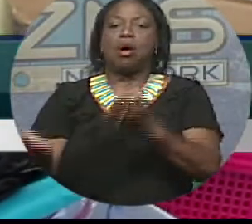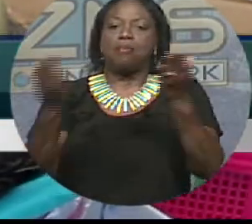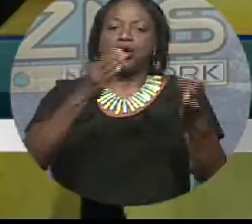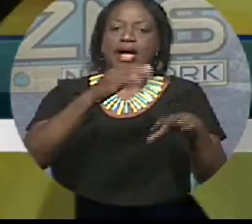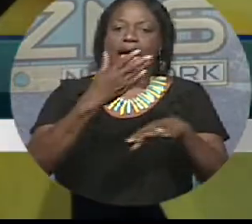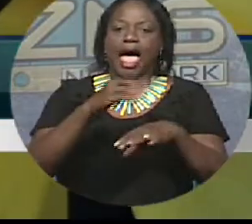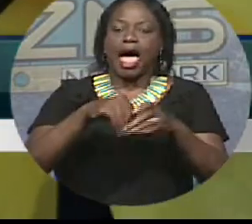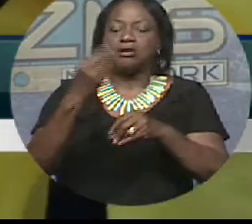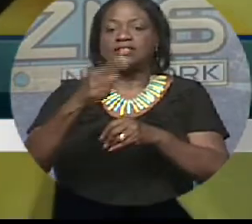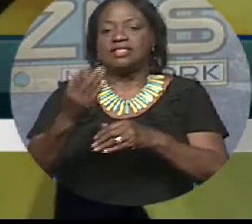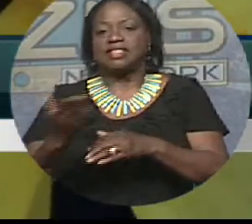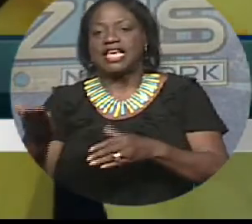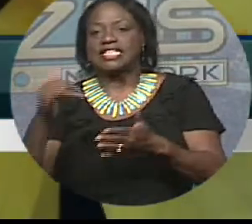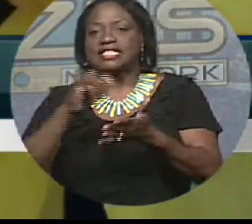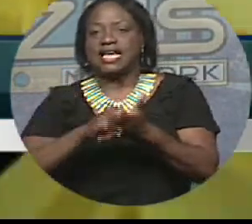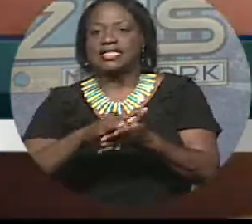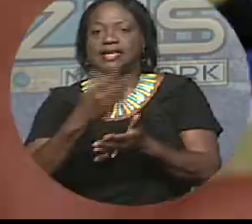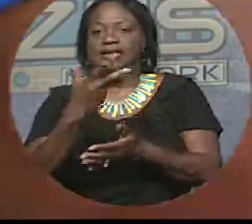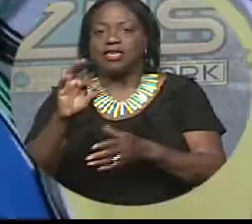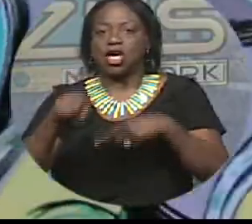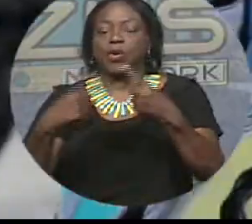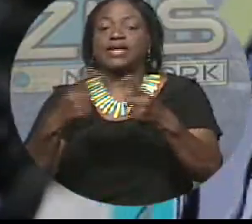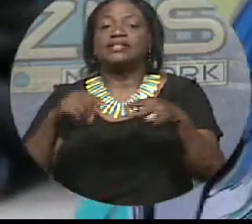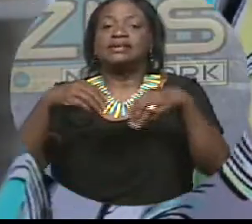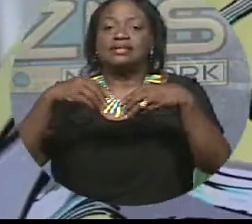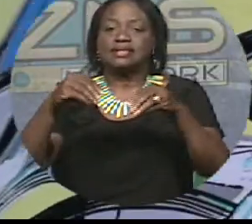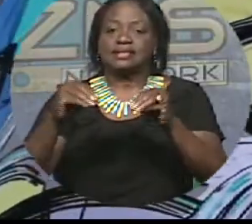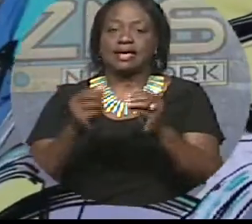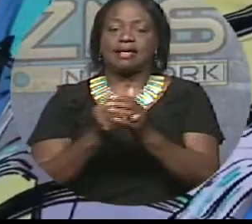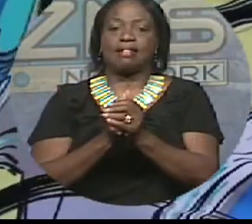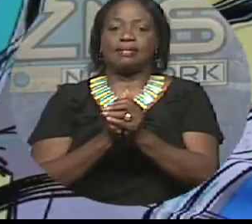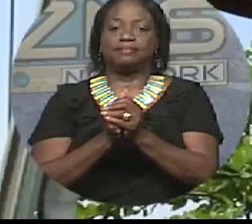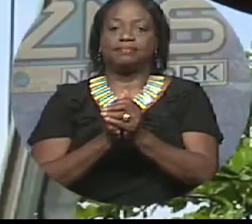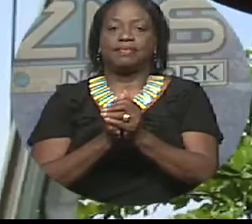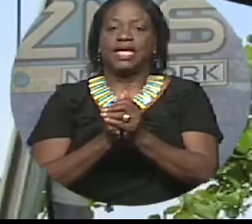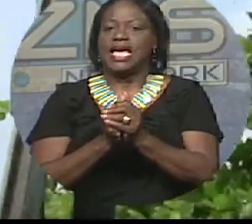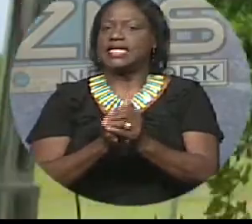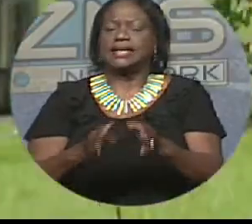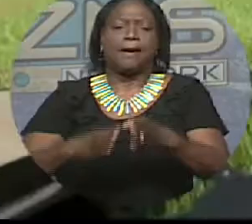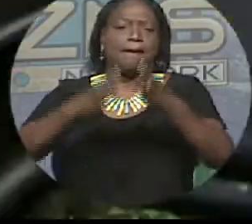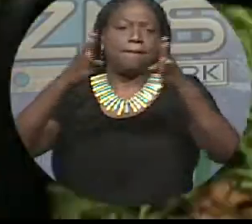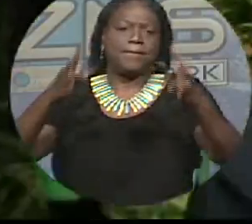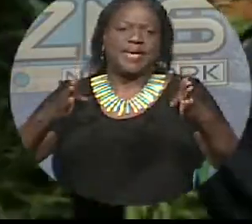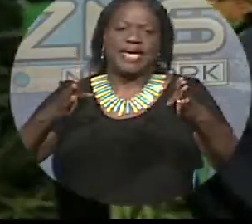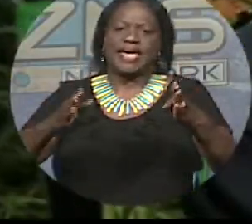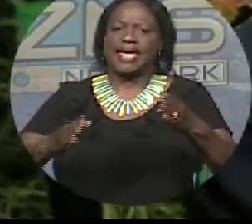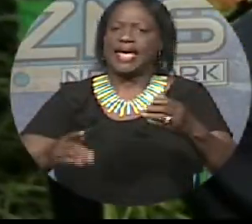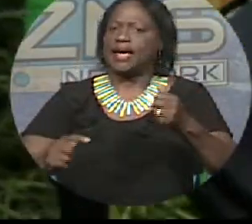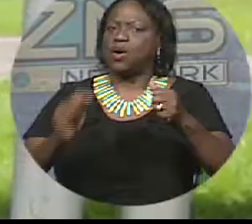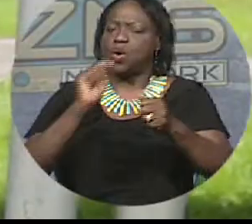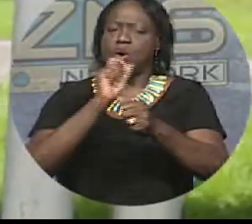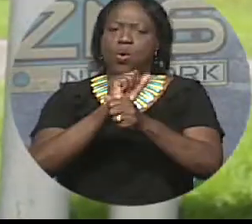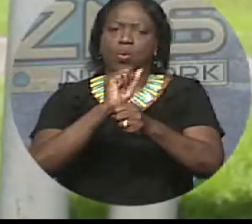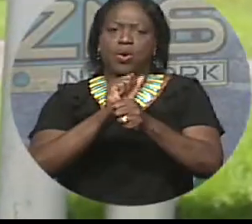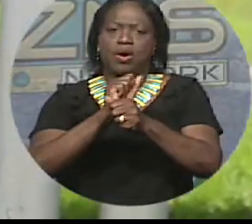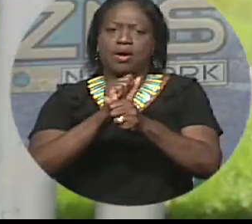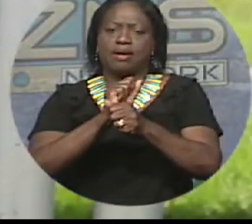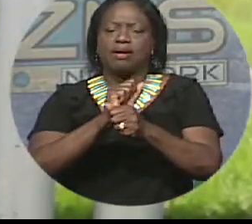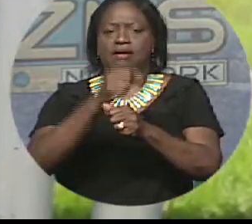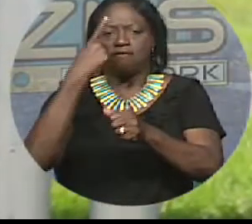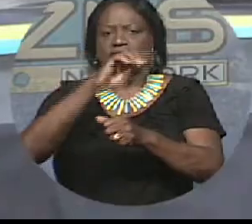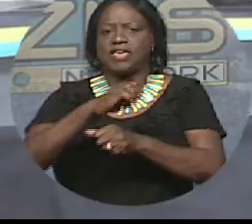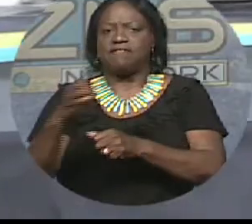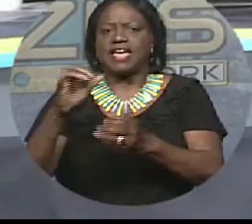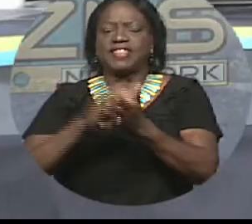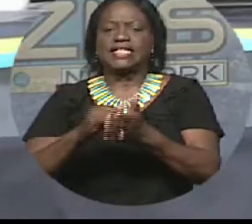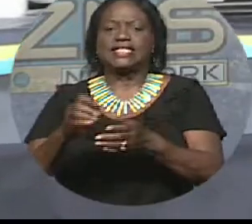set for the annual Independence celebrations on Clifford Park. It's a mammoth task assembling various agencies for an event that